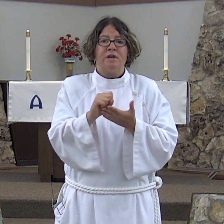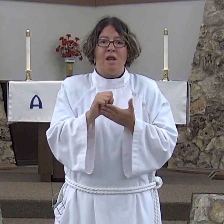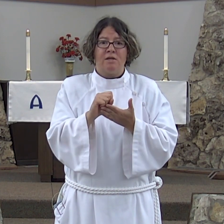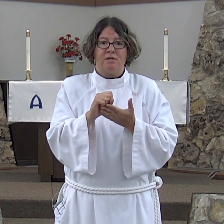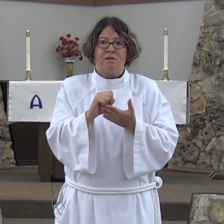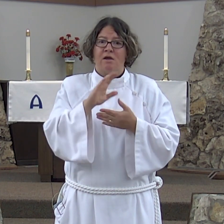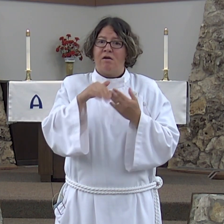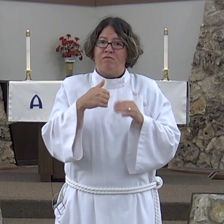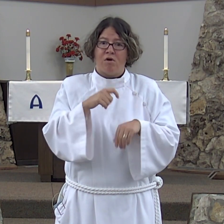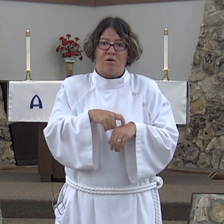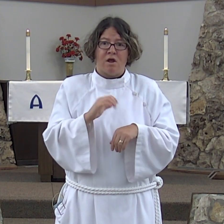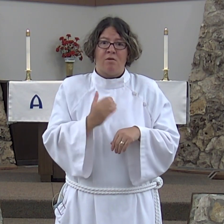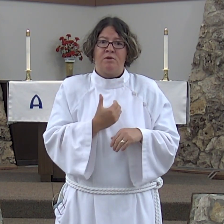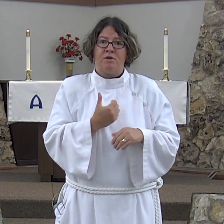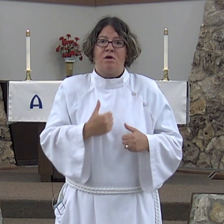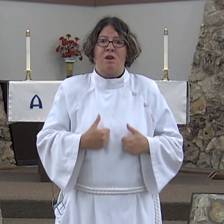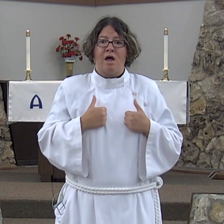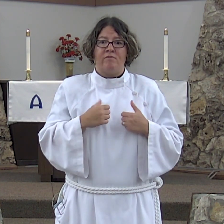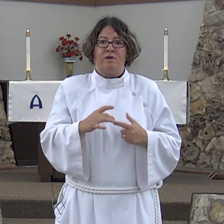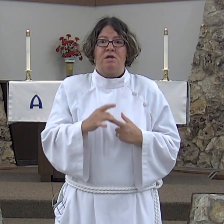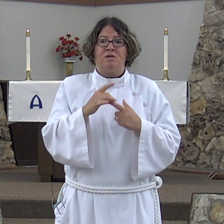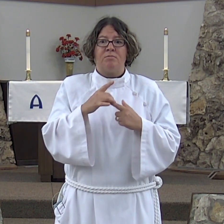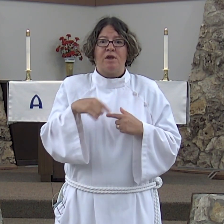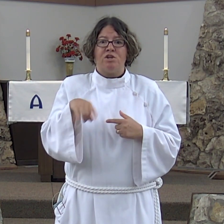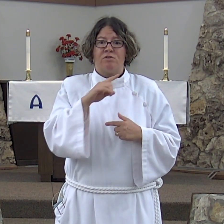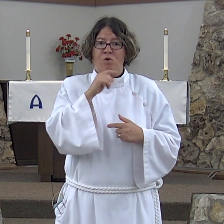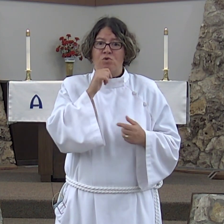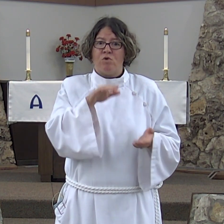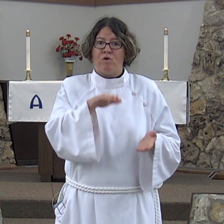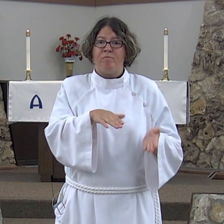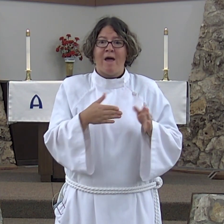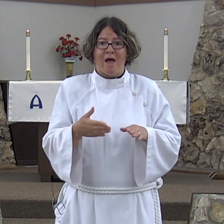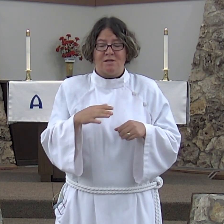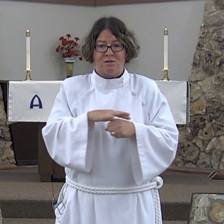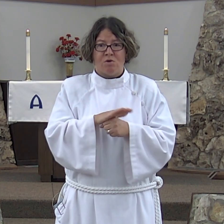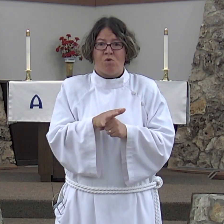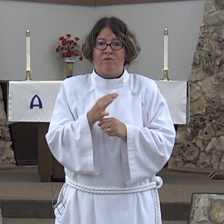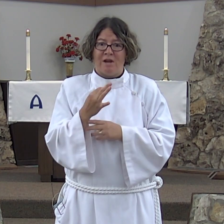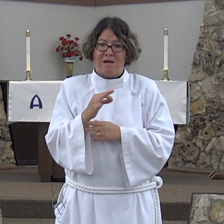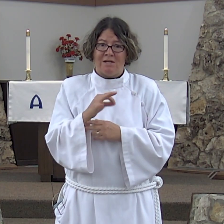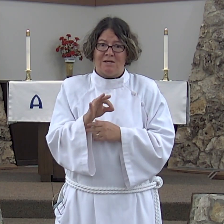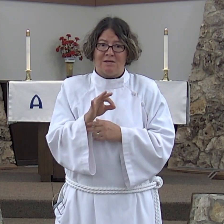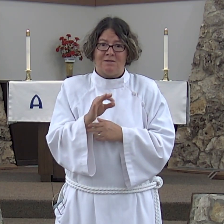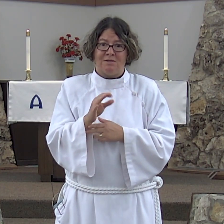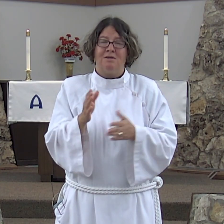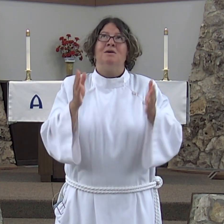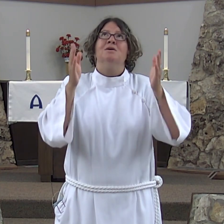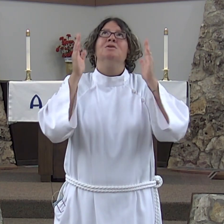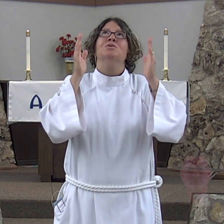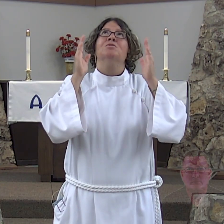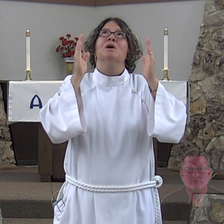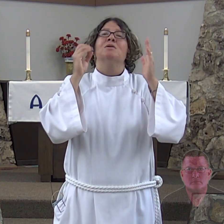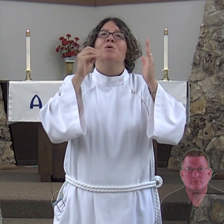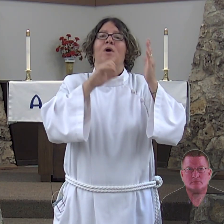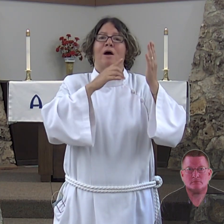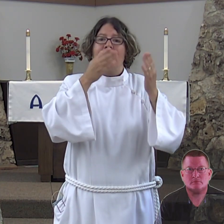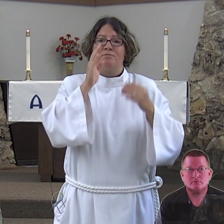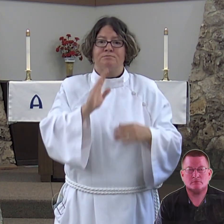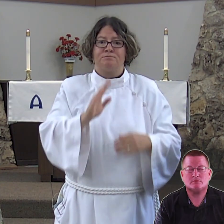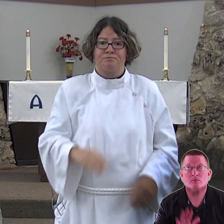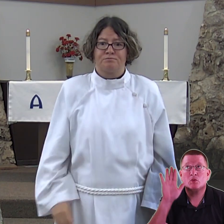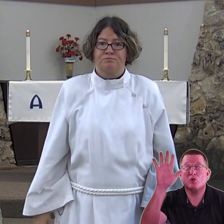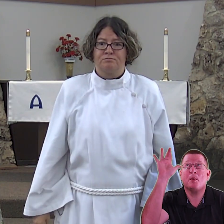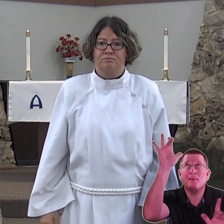for the saints of all times in our lives, especially those who have passed the COVID-19. Hear us, O